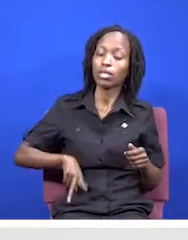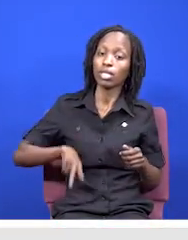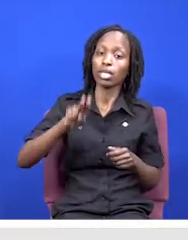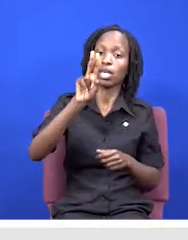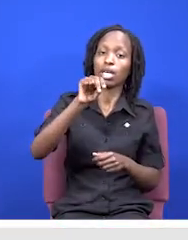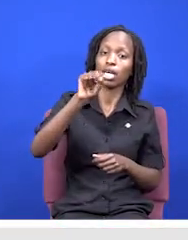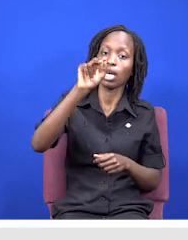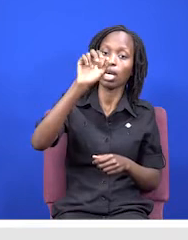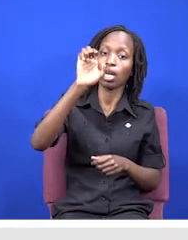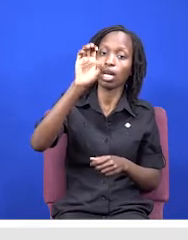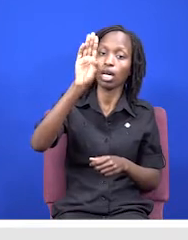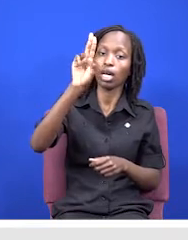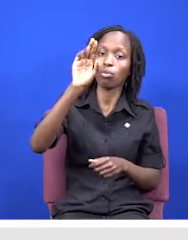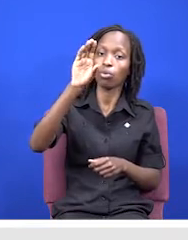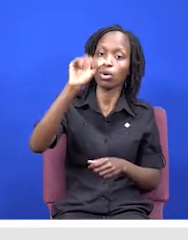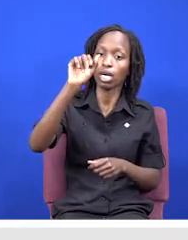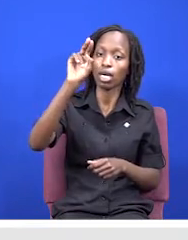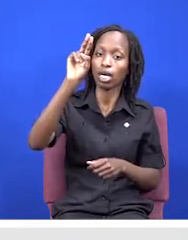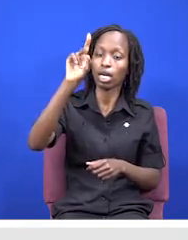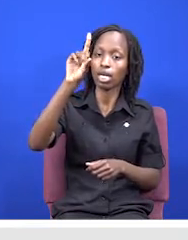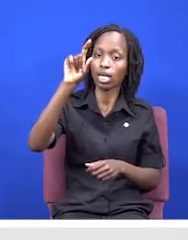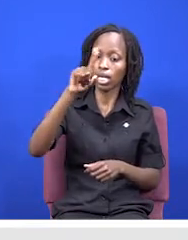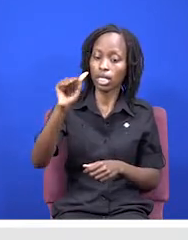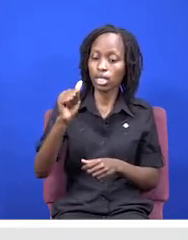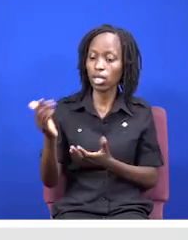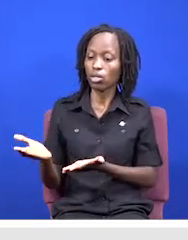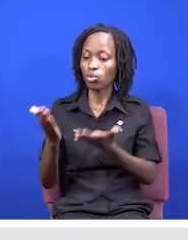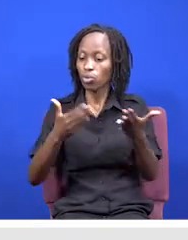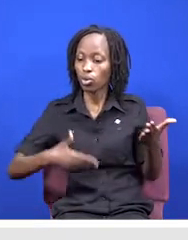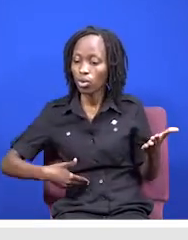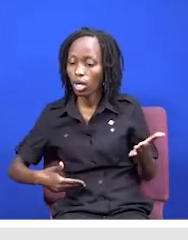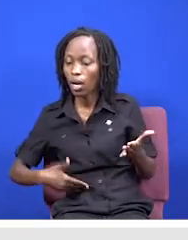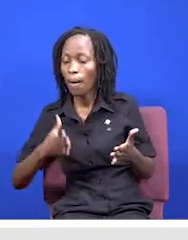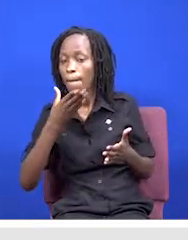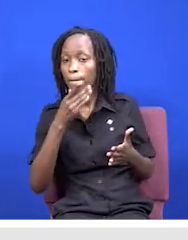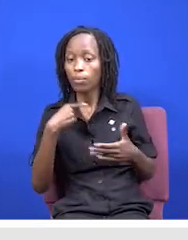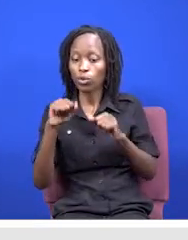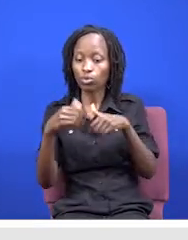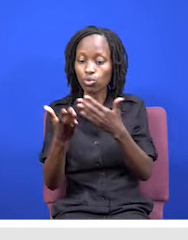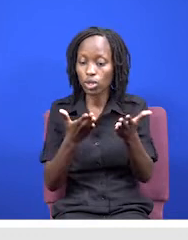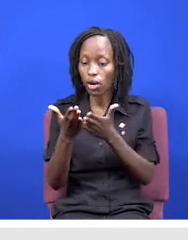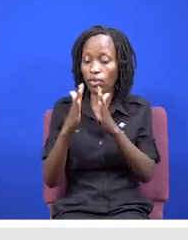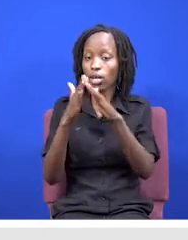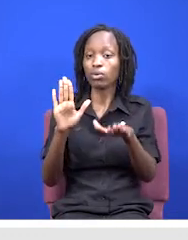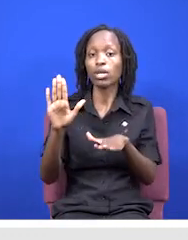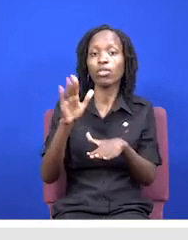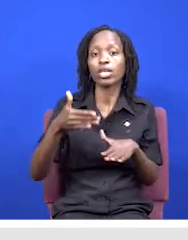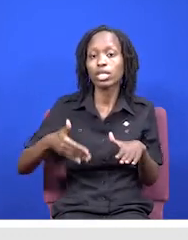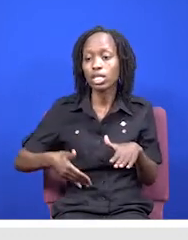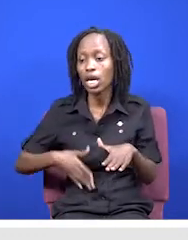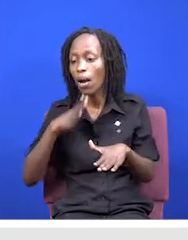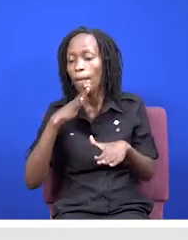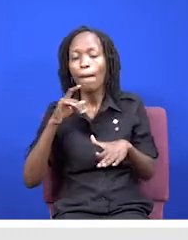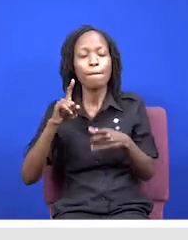King Nebuchadnezzar commanded his chief of staff to bring into his palace young captives who could serve in his court. These